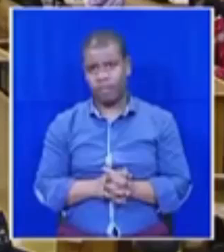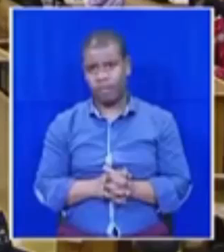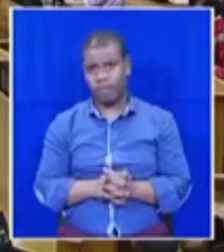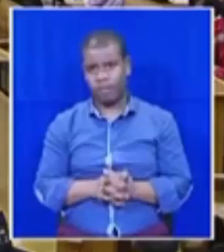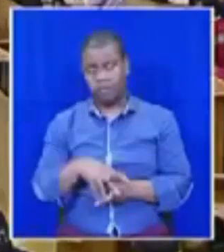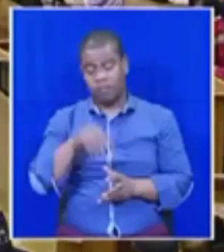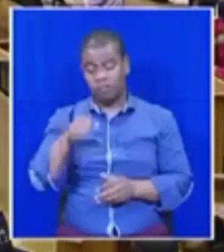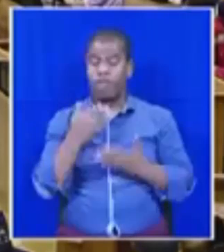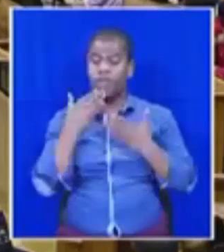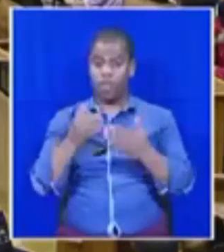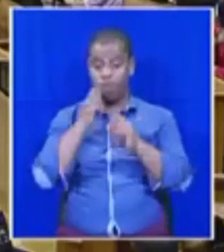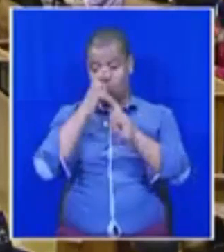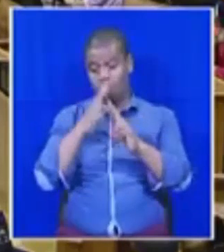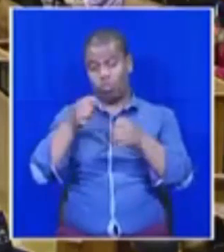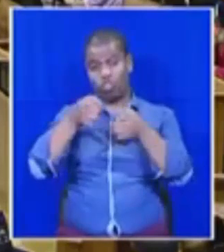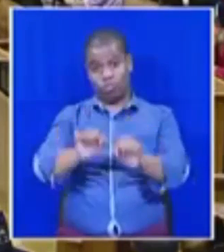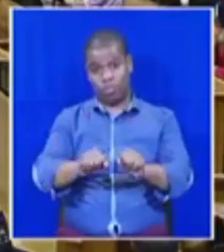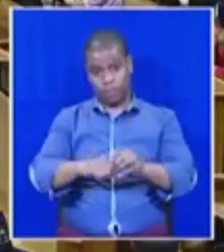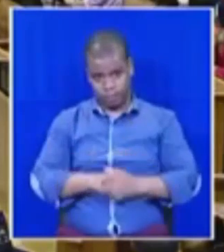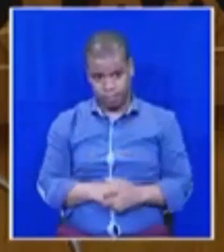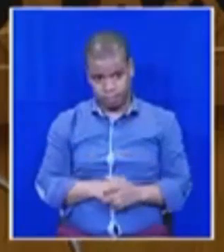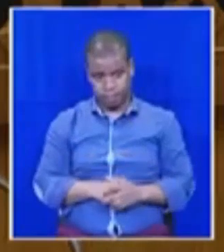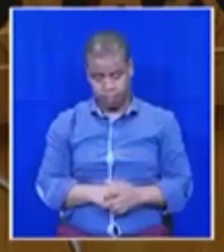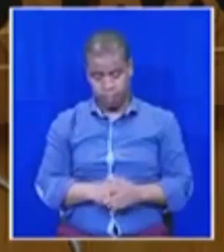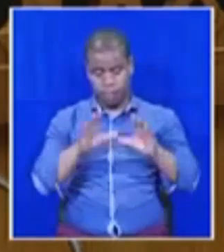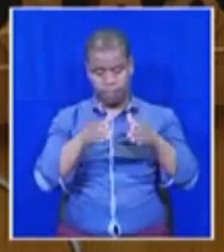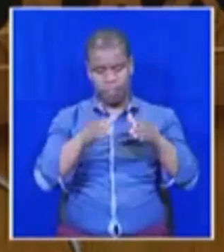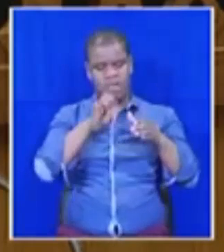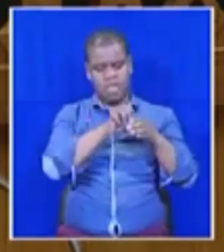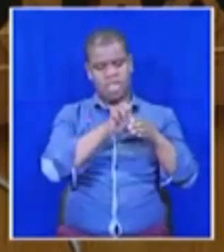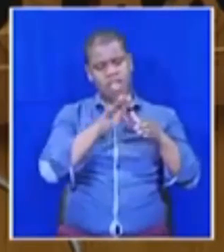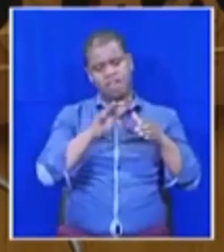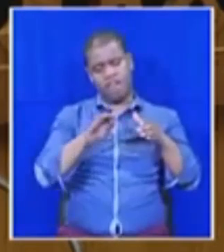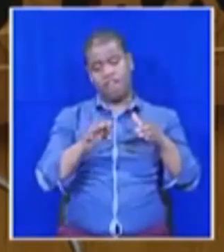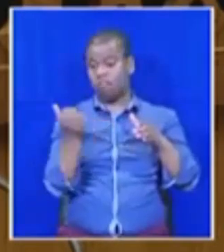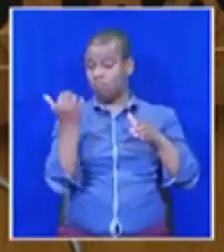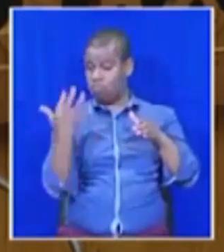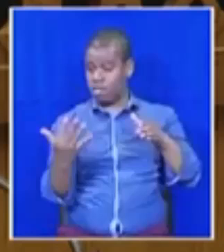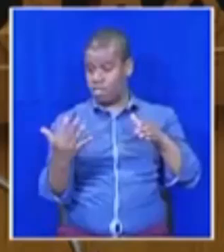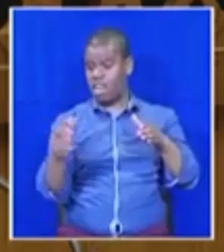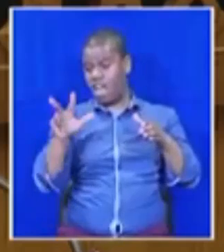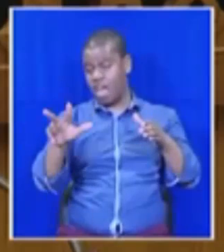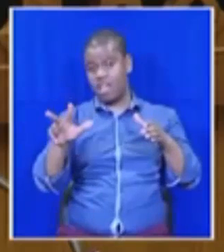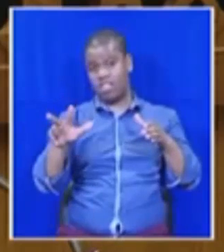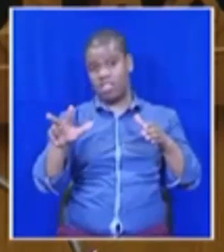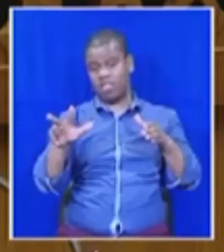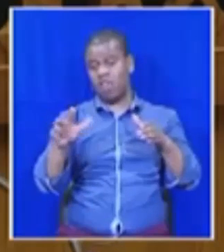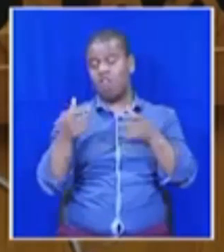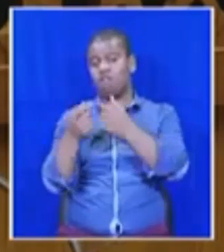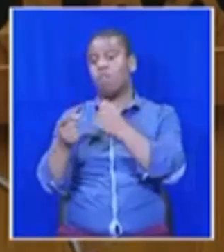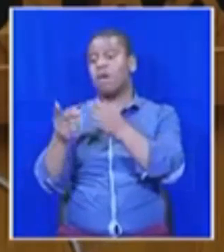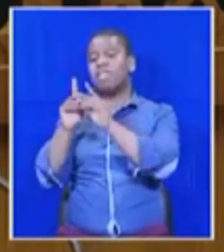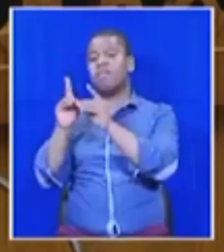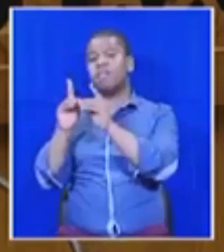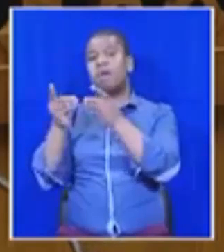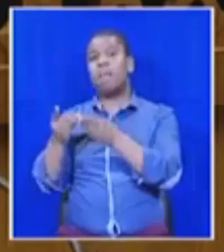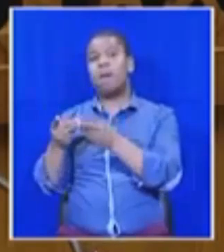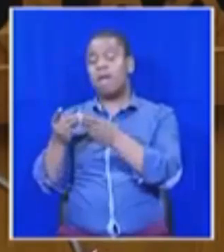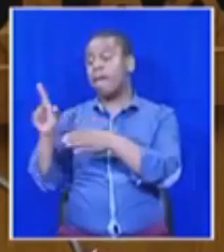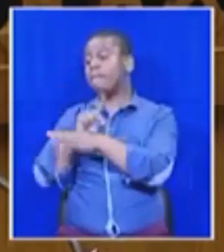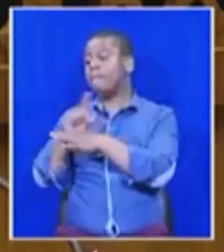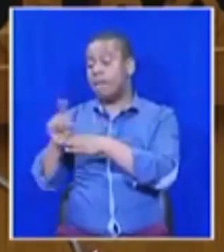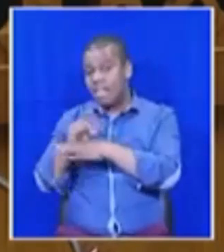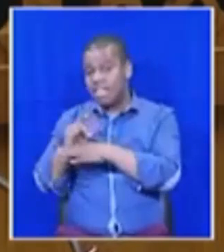Thank you, Honorable Chair. The EFF rejects budget vote 8 of the Department of Planning, Monitoring